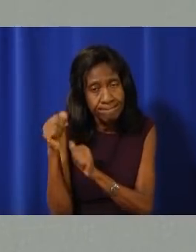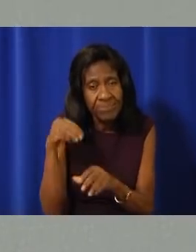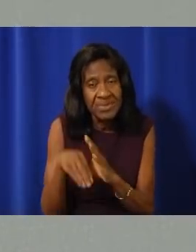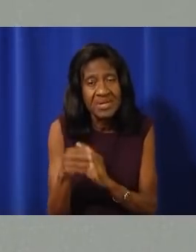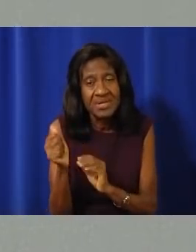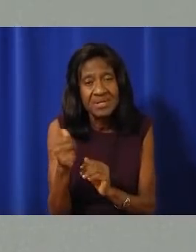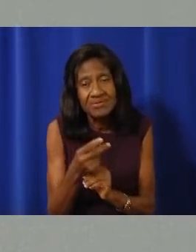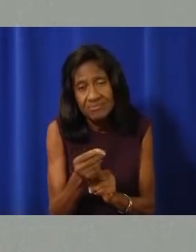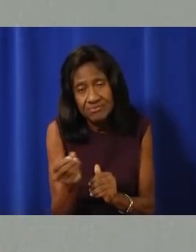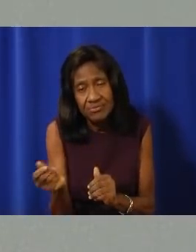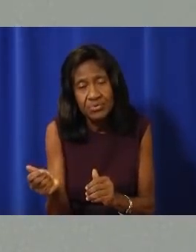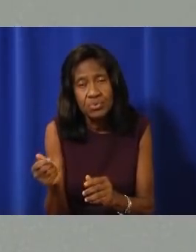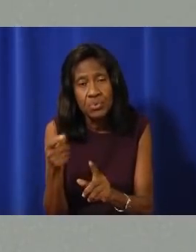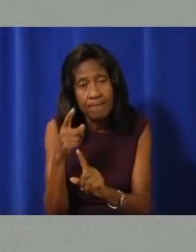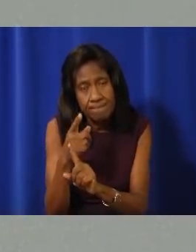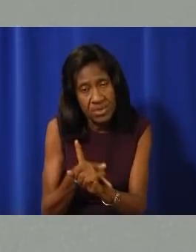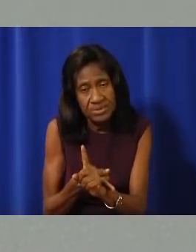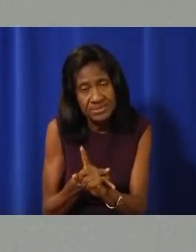have